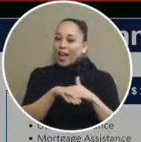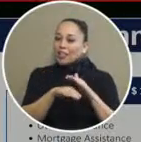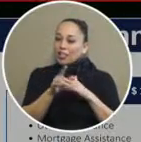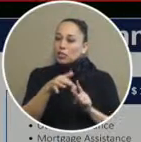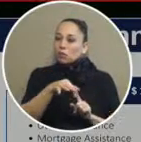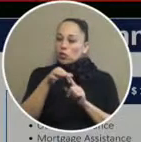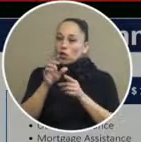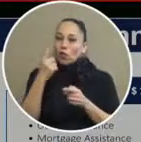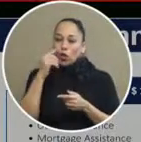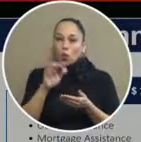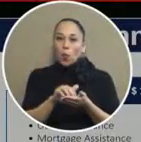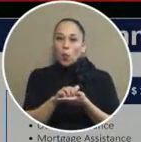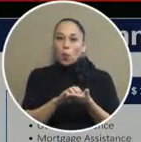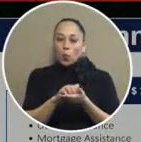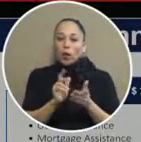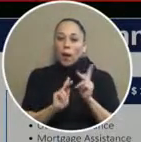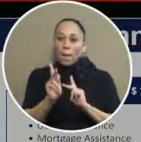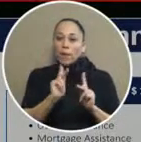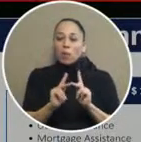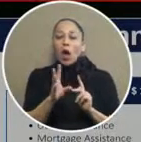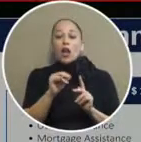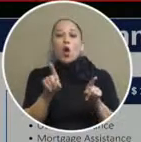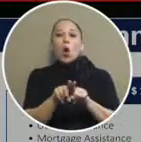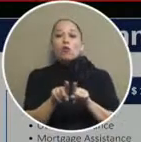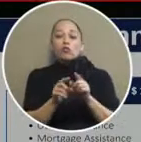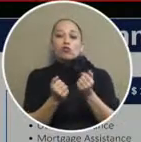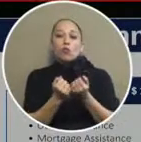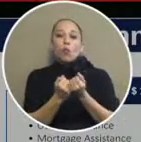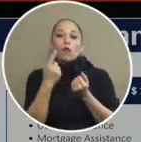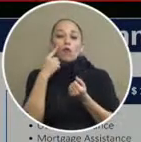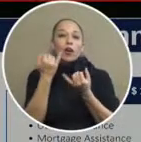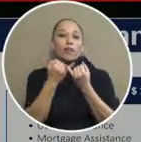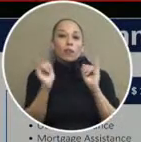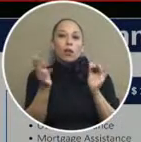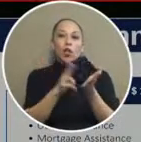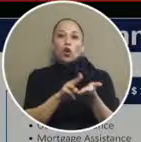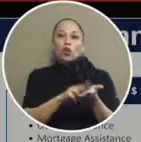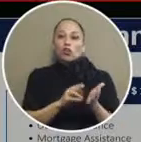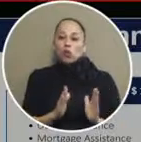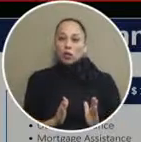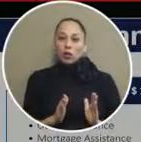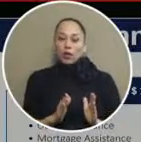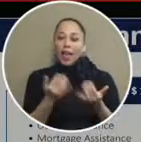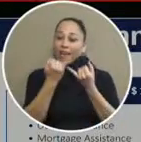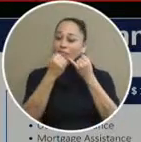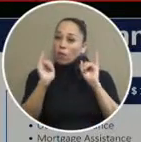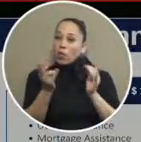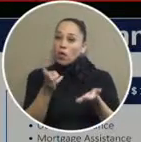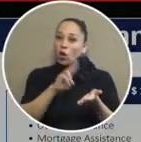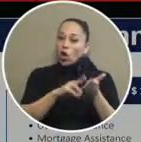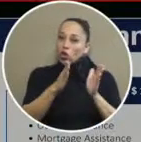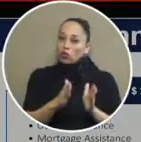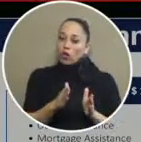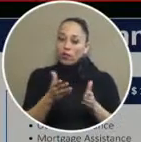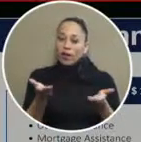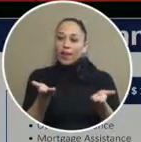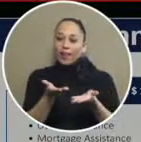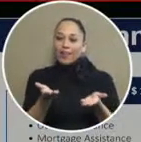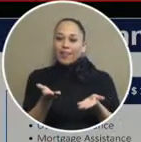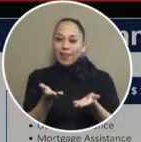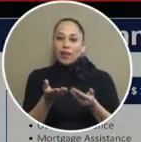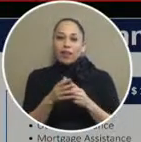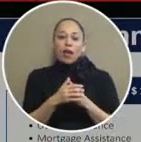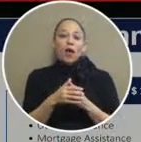vulnerable populations, as well as support for independent contractors. Independent contractors are those hairstylists,